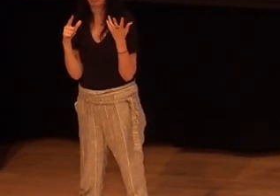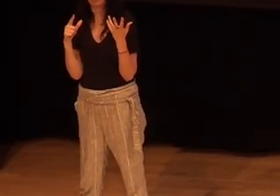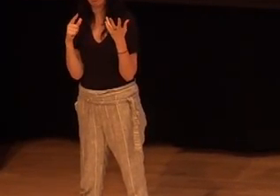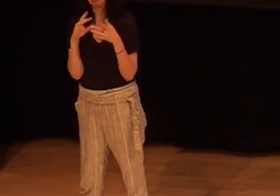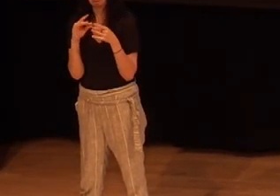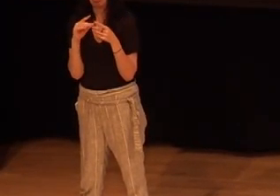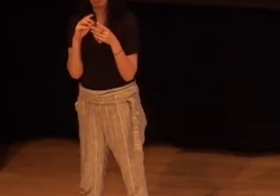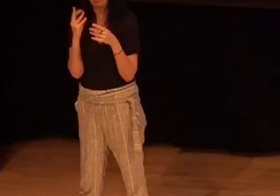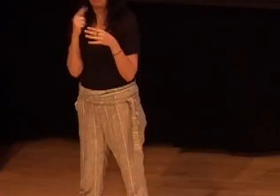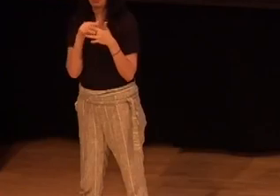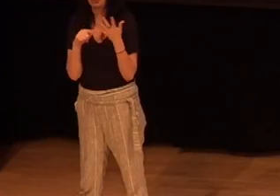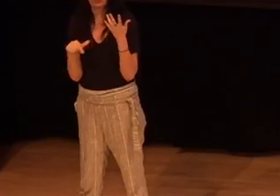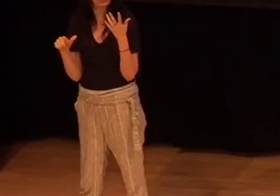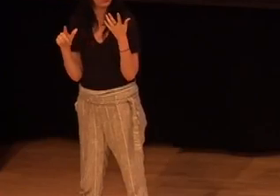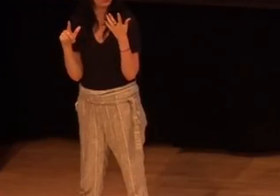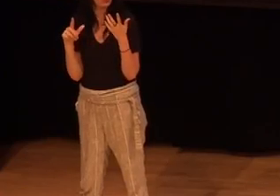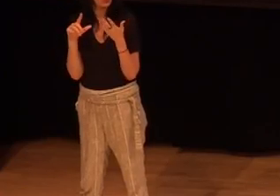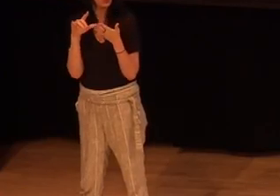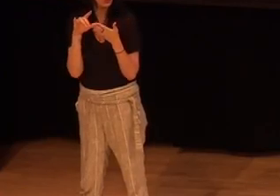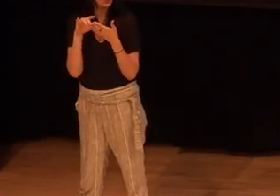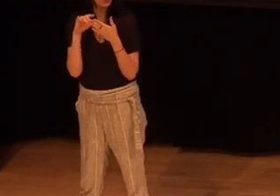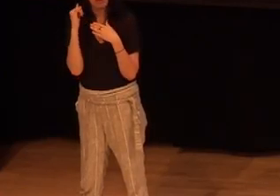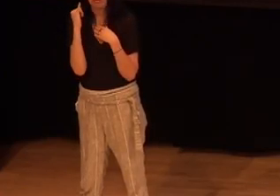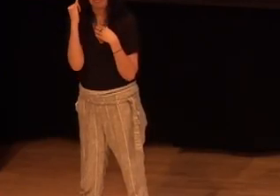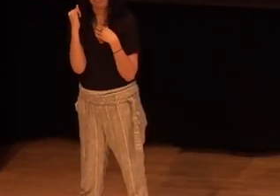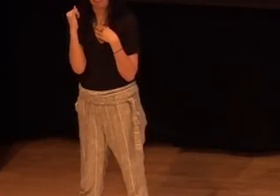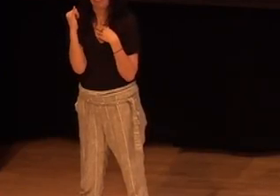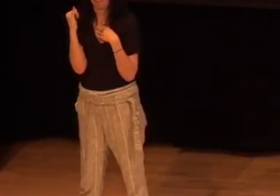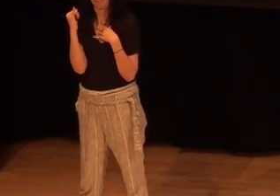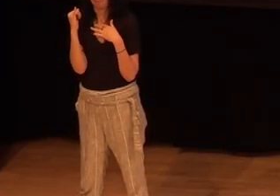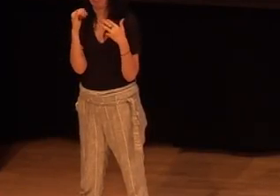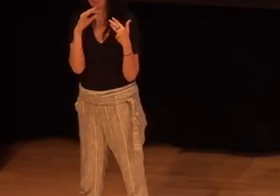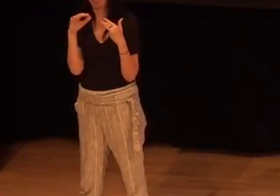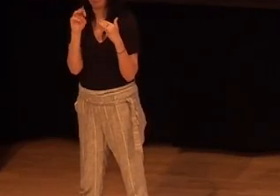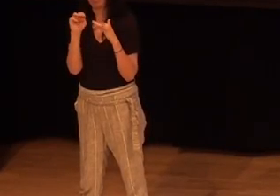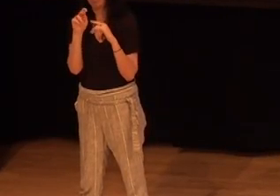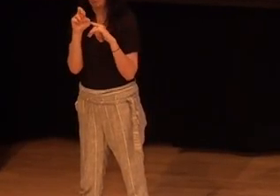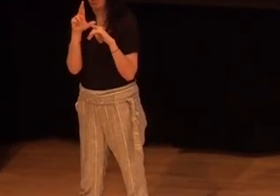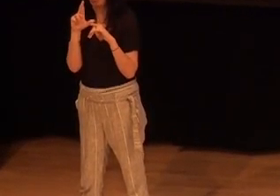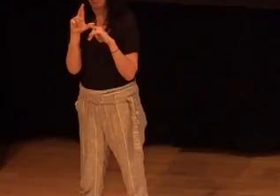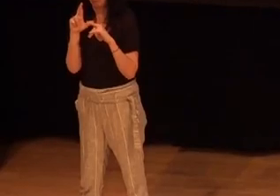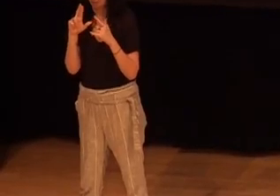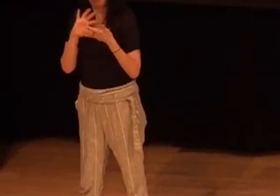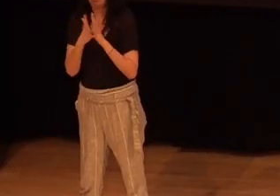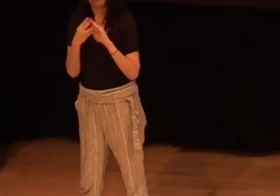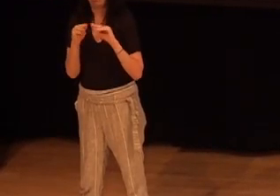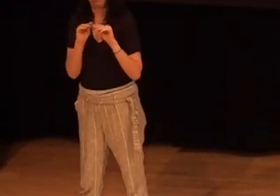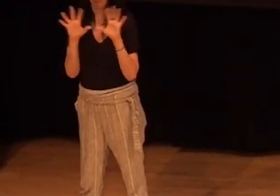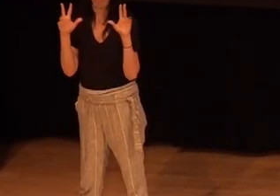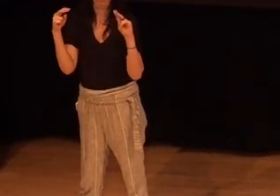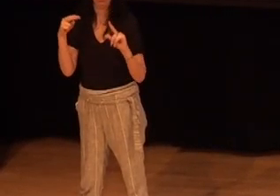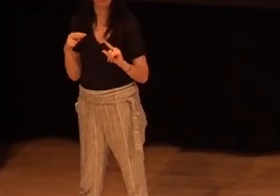some of them. But let's start off with this idea of the mainstream minority. Who wants to tackle that